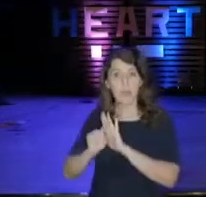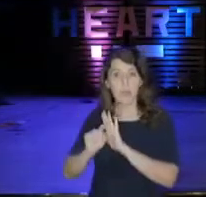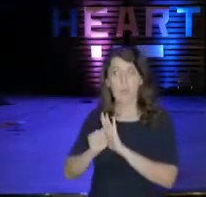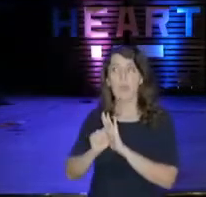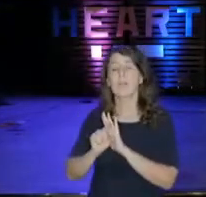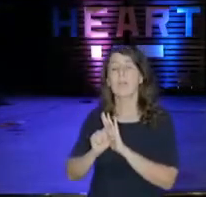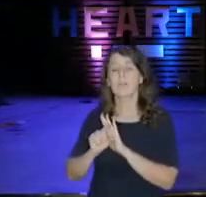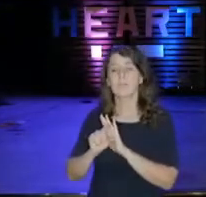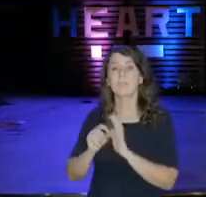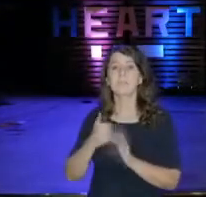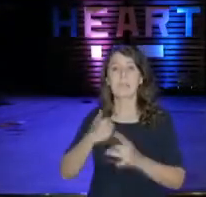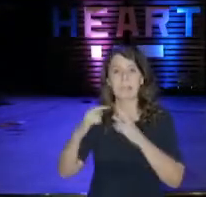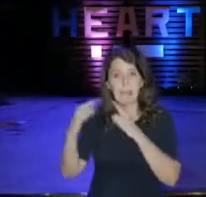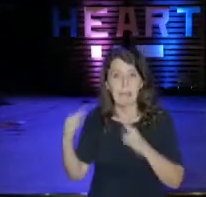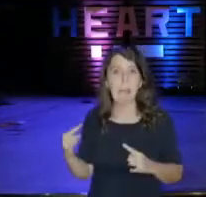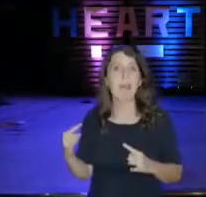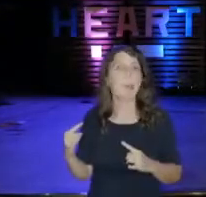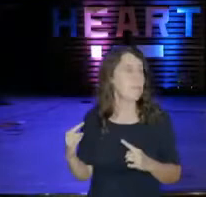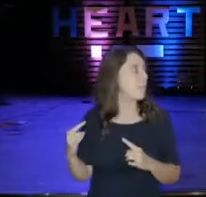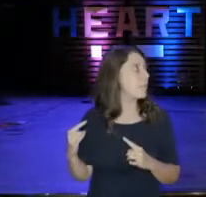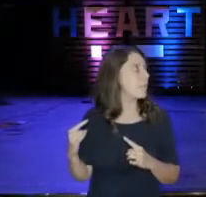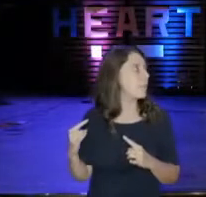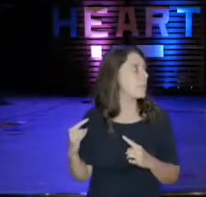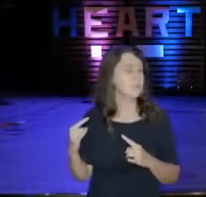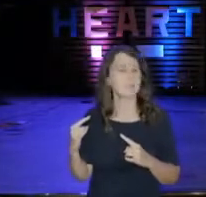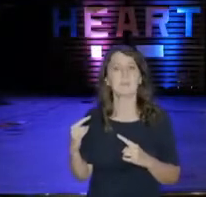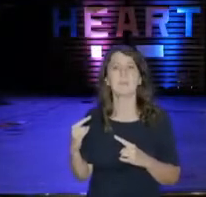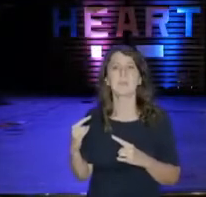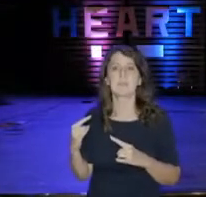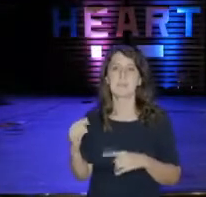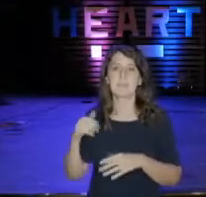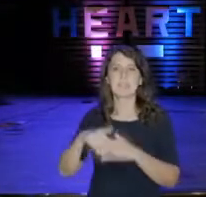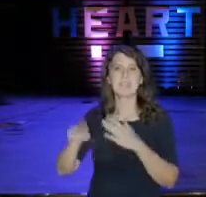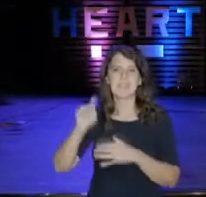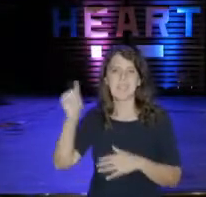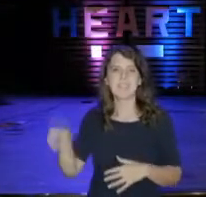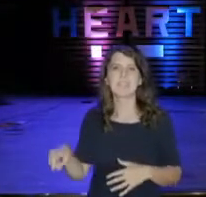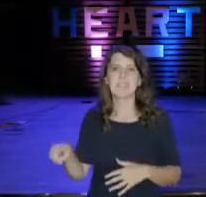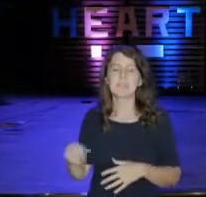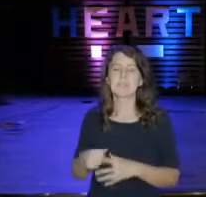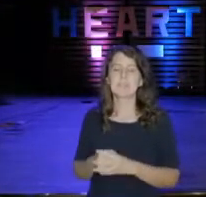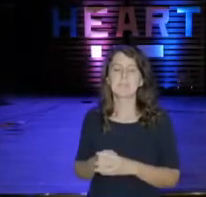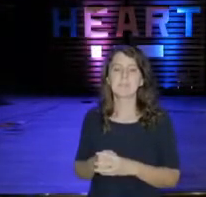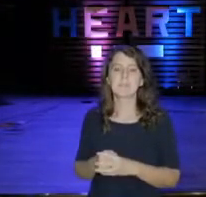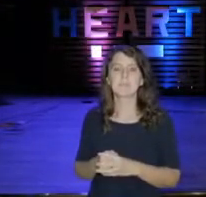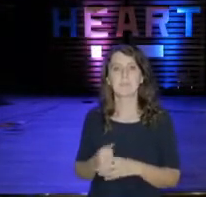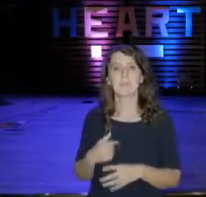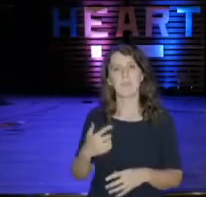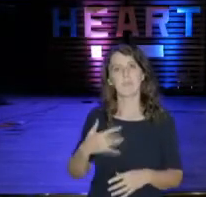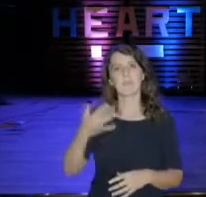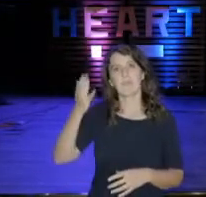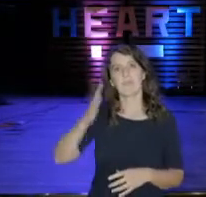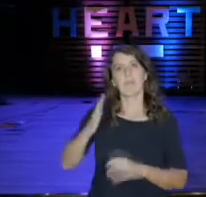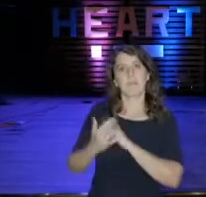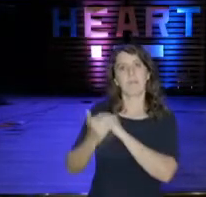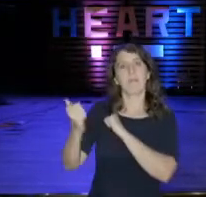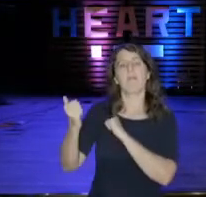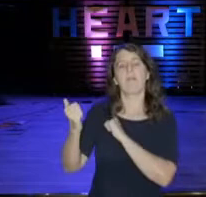in camp in the building that we called the Tabernacle in West Texas, I felt a call